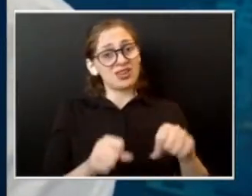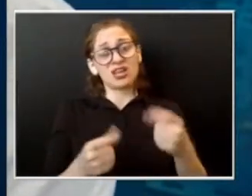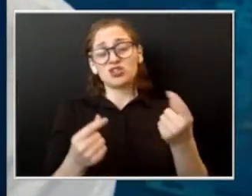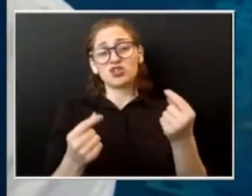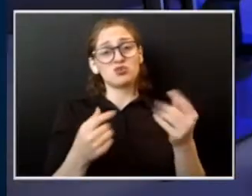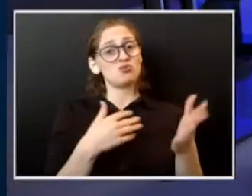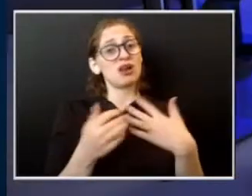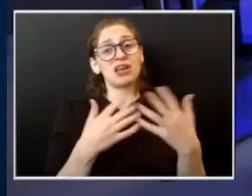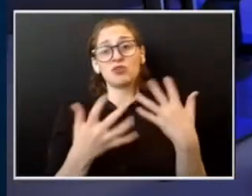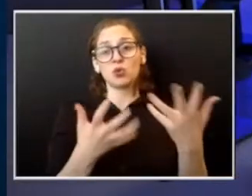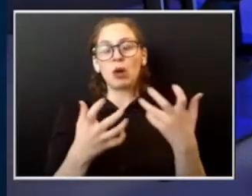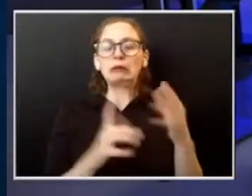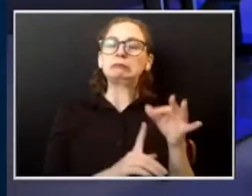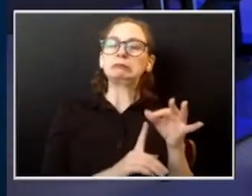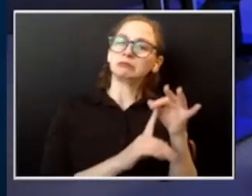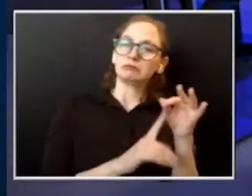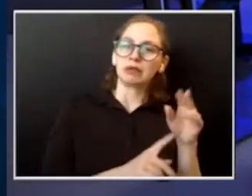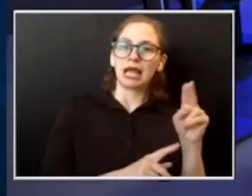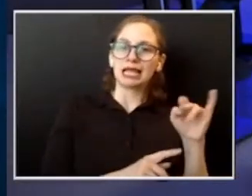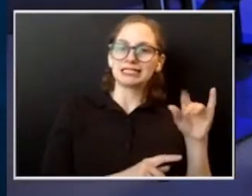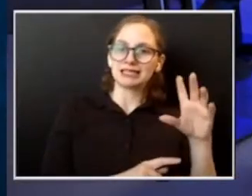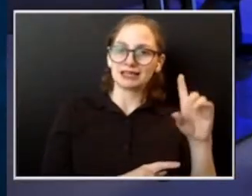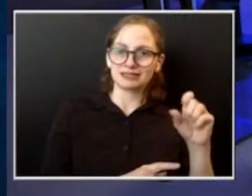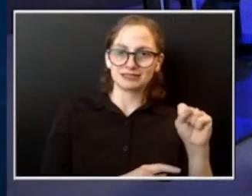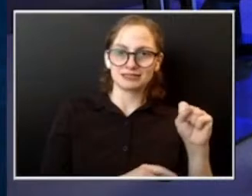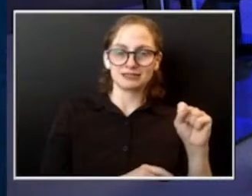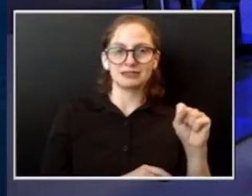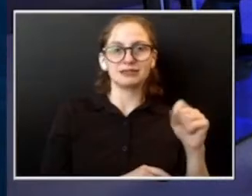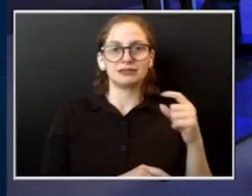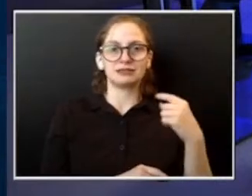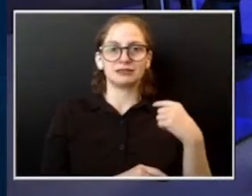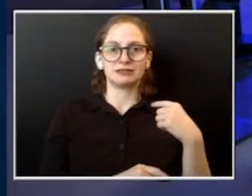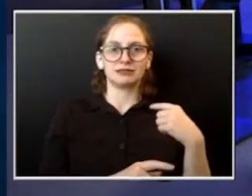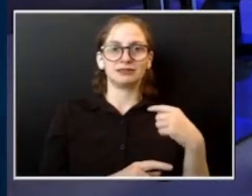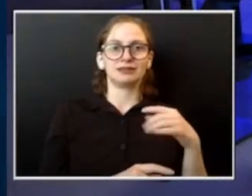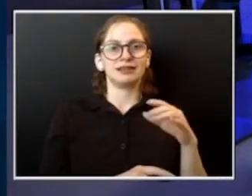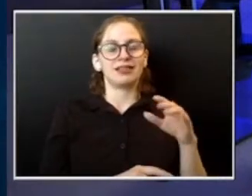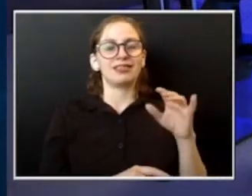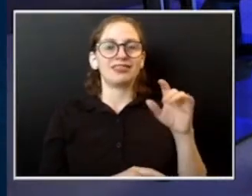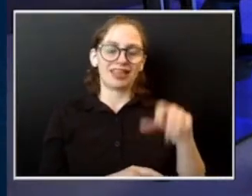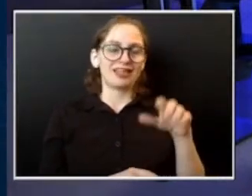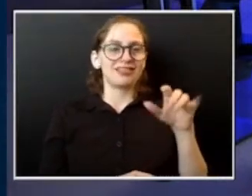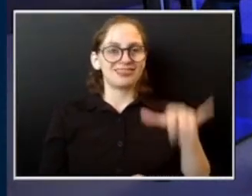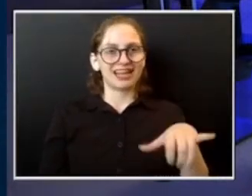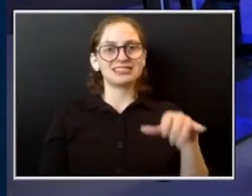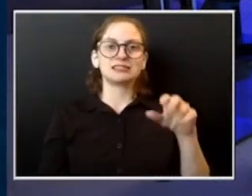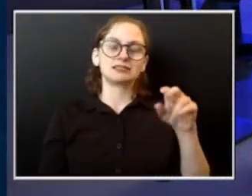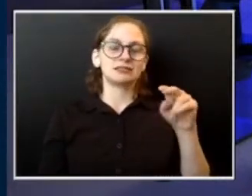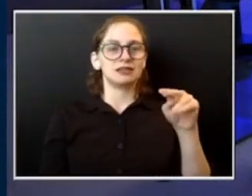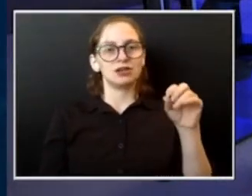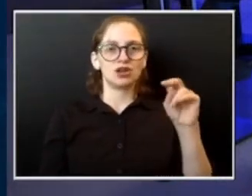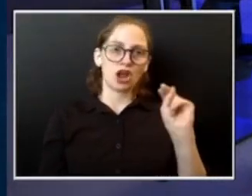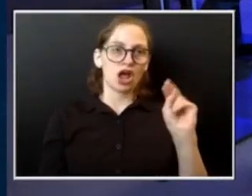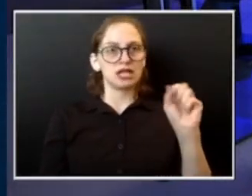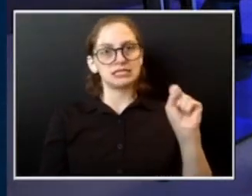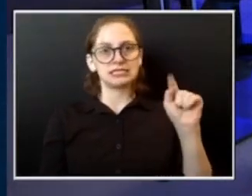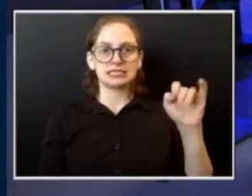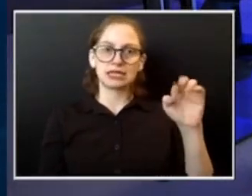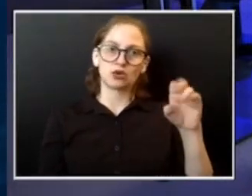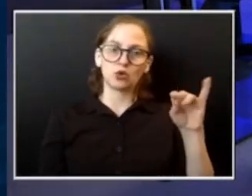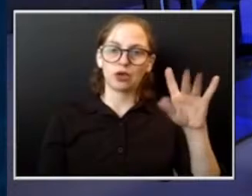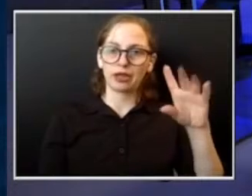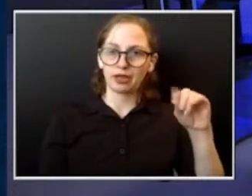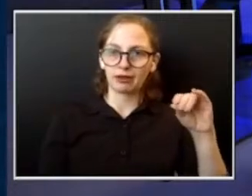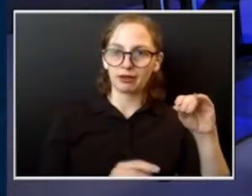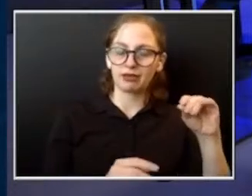before. Yep. Absolutely. Yep. And we say NSAIDs, non-steroidal anti-inflammatory drugs, and that is Motrin, naproxen, aspirin, Aleve, all